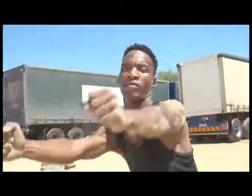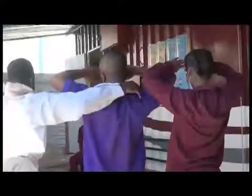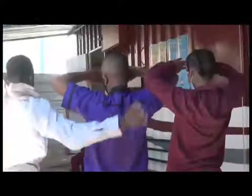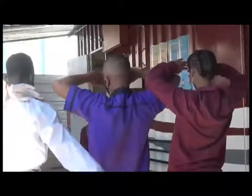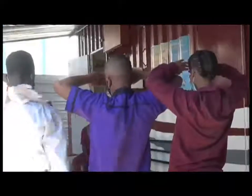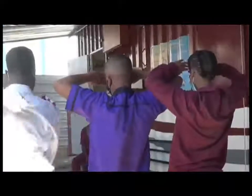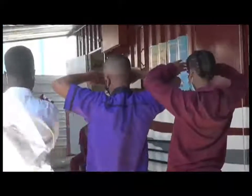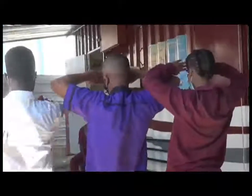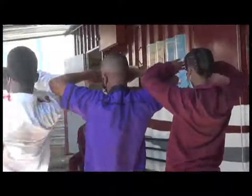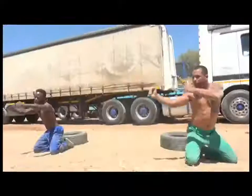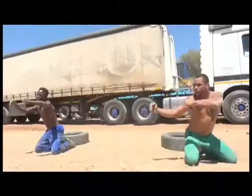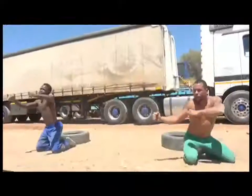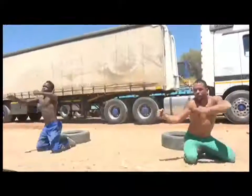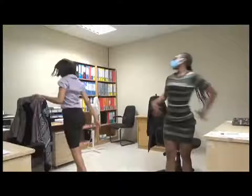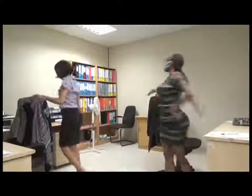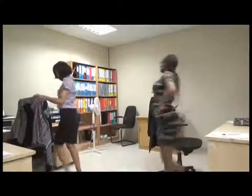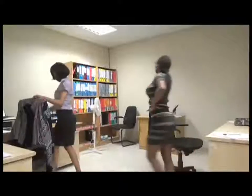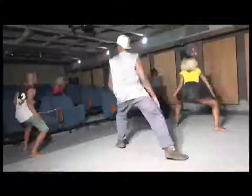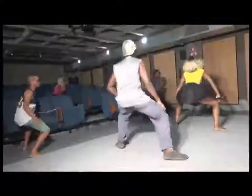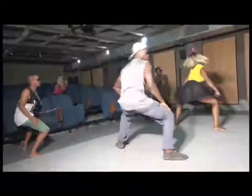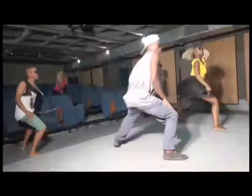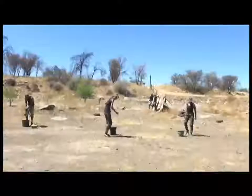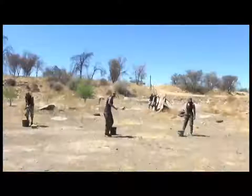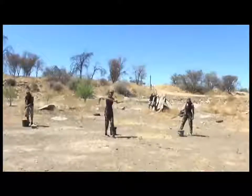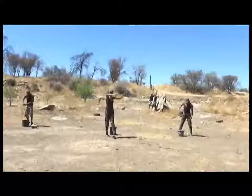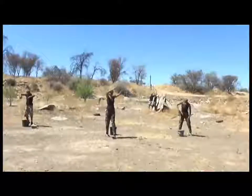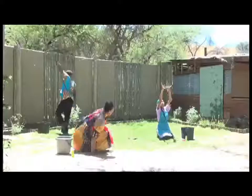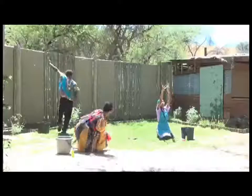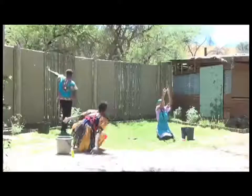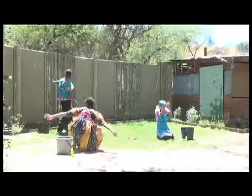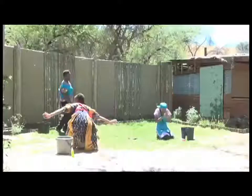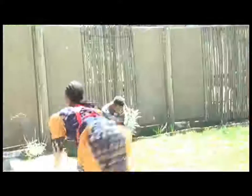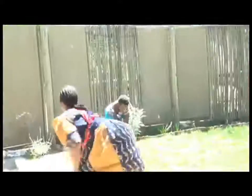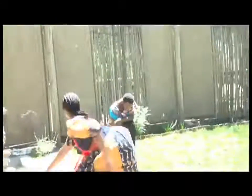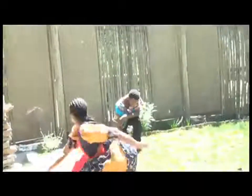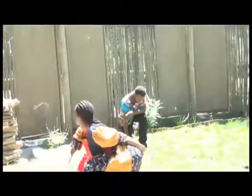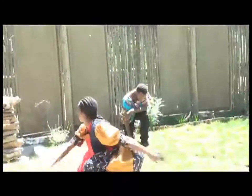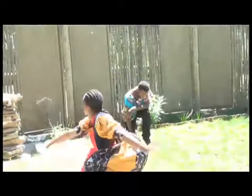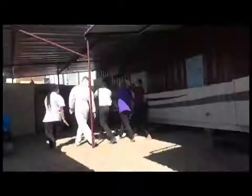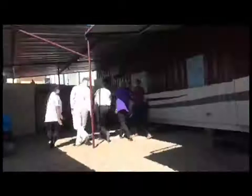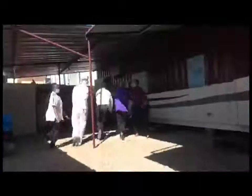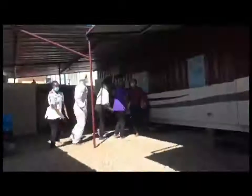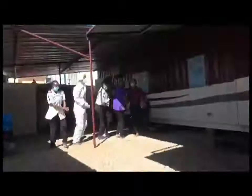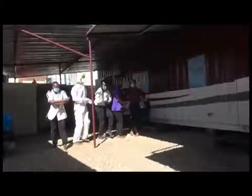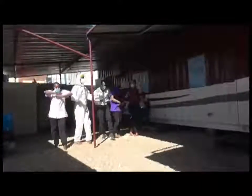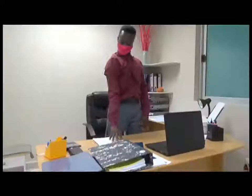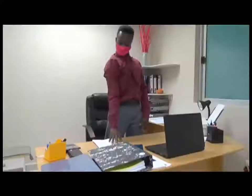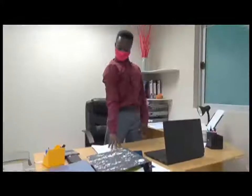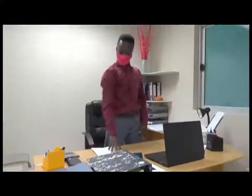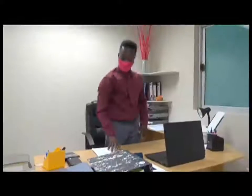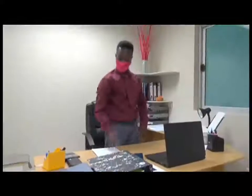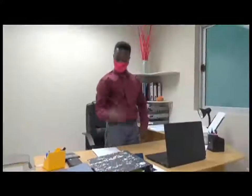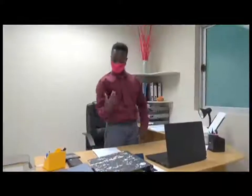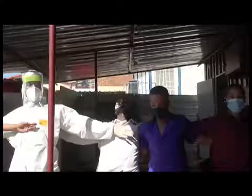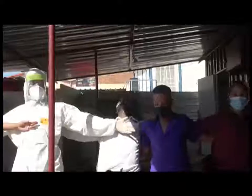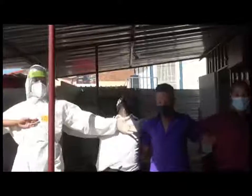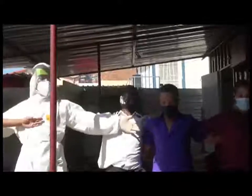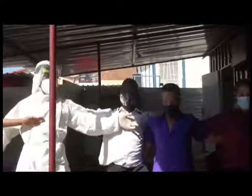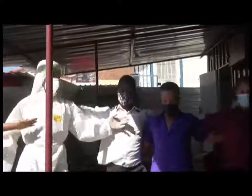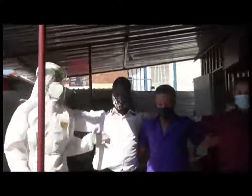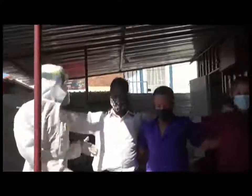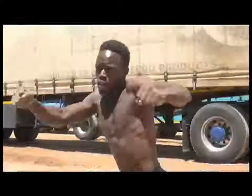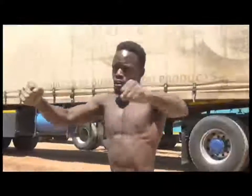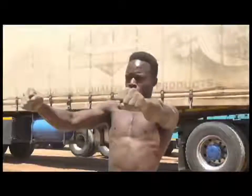waitahako, thank you. We take this time to